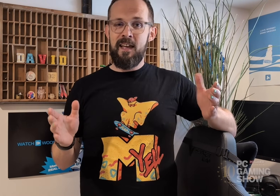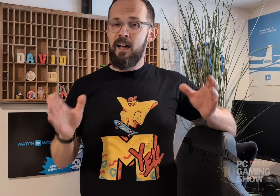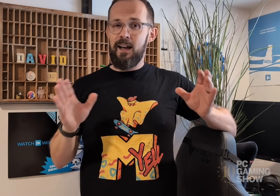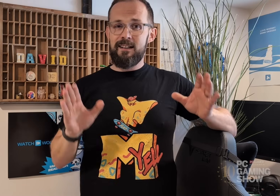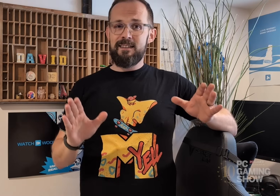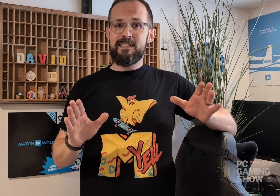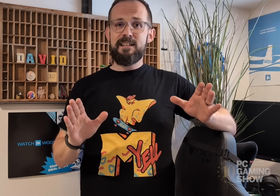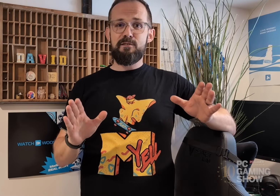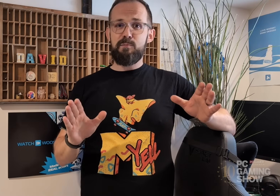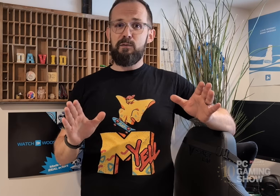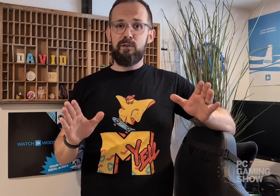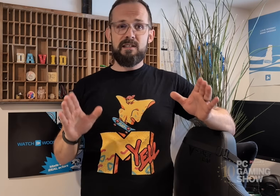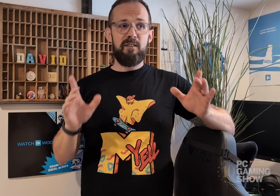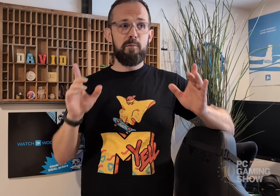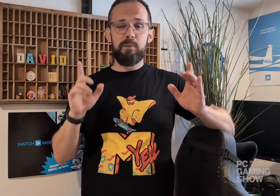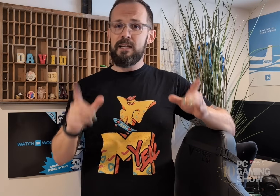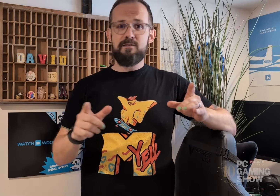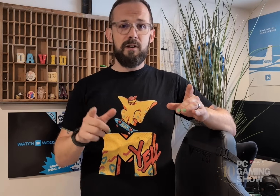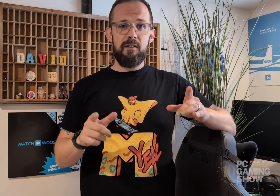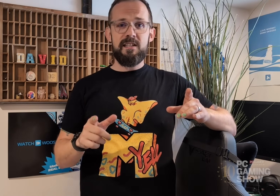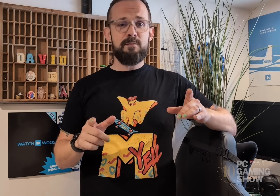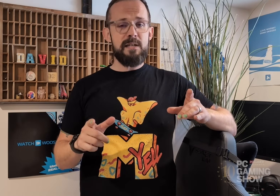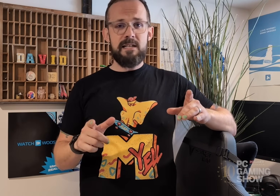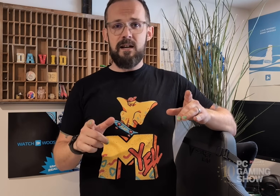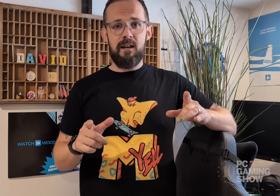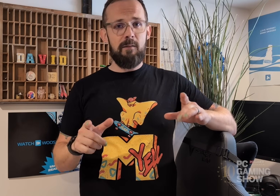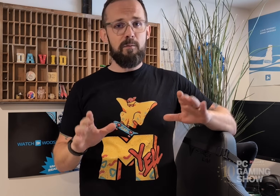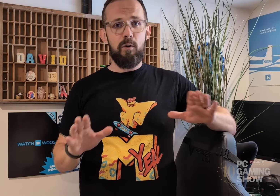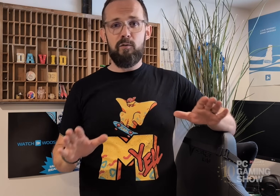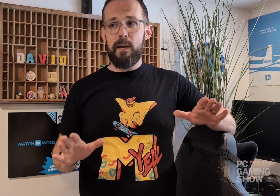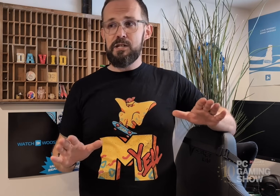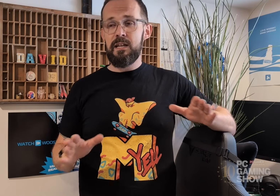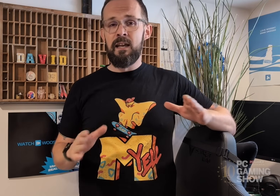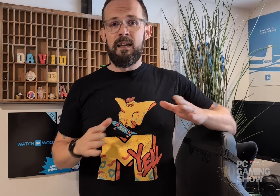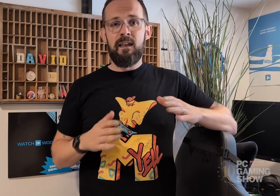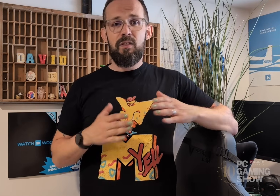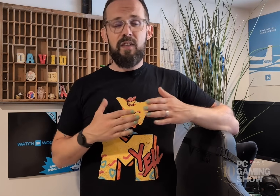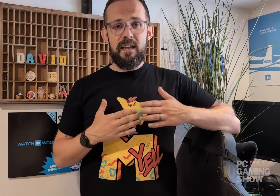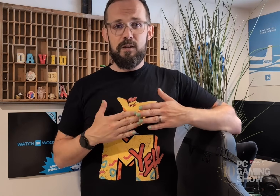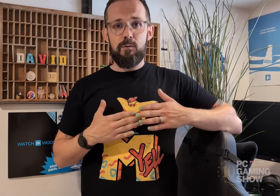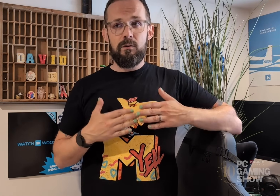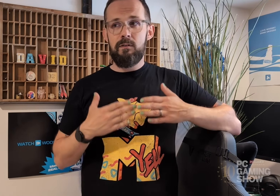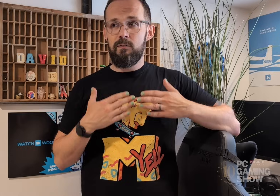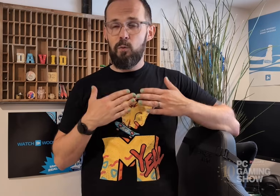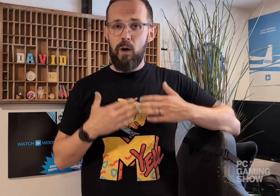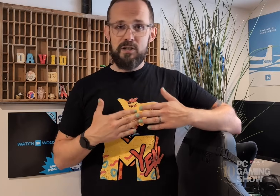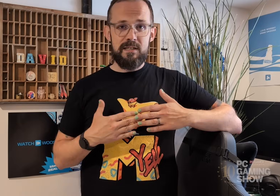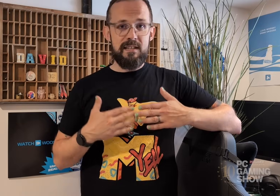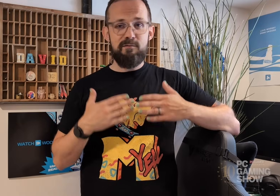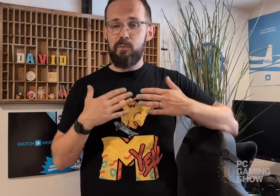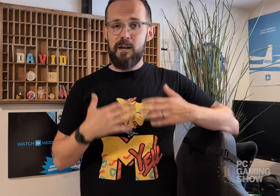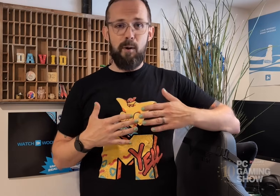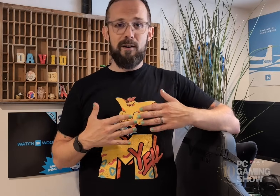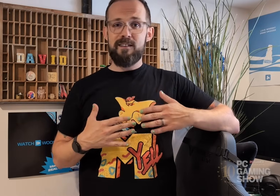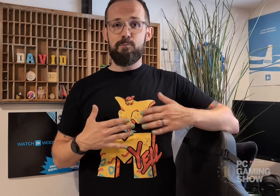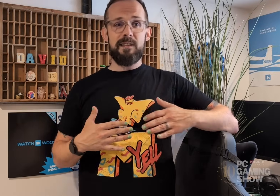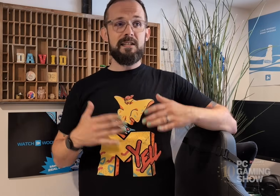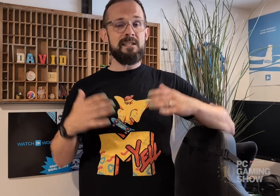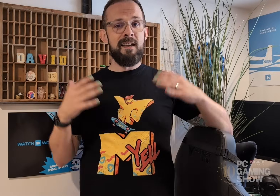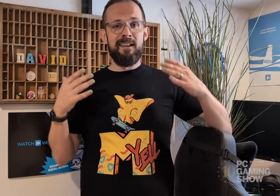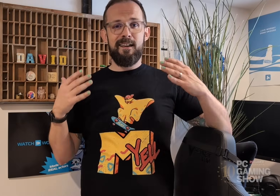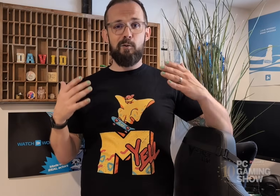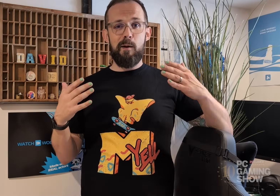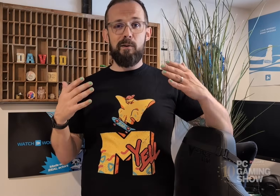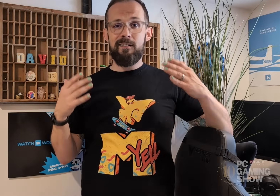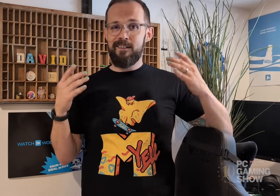world. I'm going to let the teaser speak for itself, but please go to allsystemsdance.com for more information. Thank you for watching this, for being a part of this with